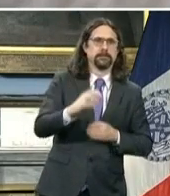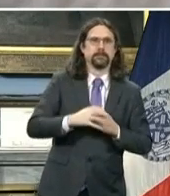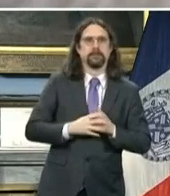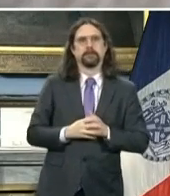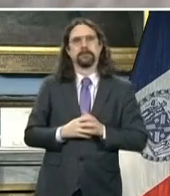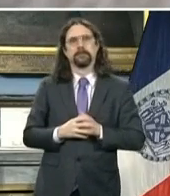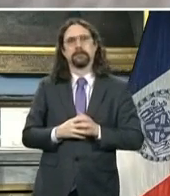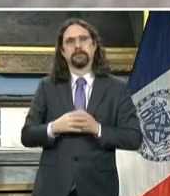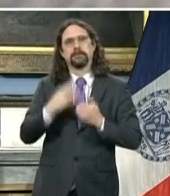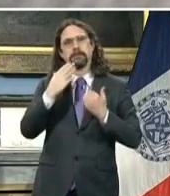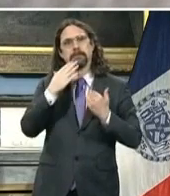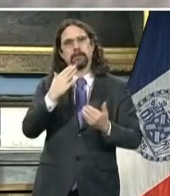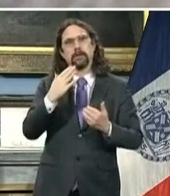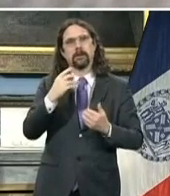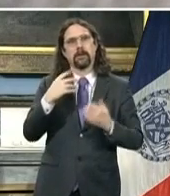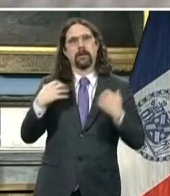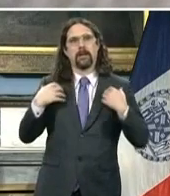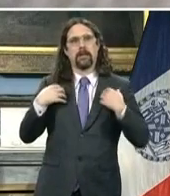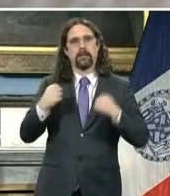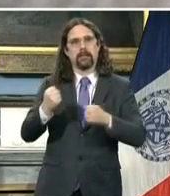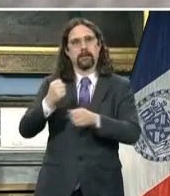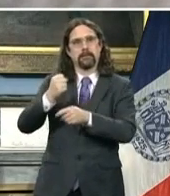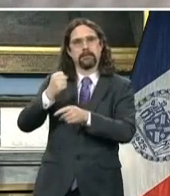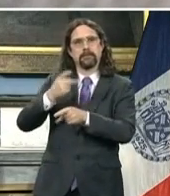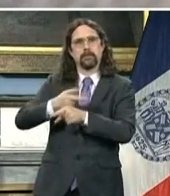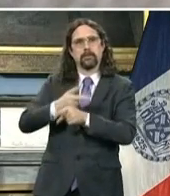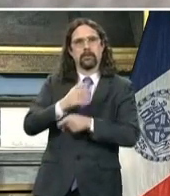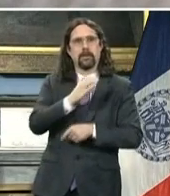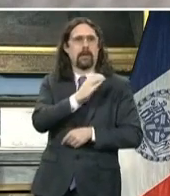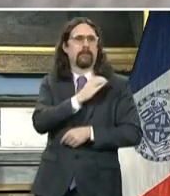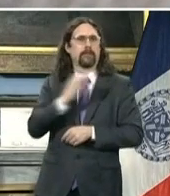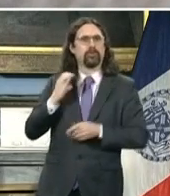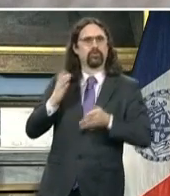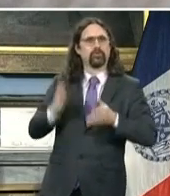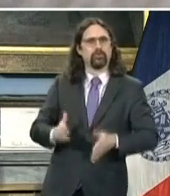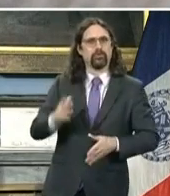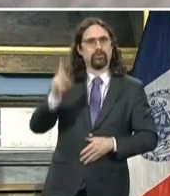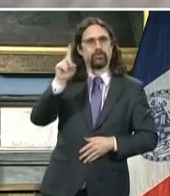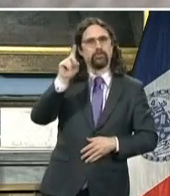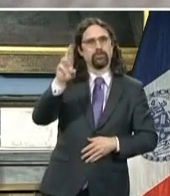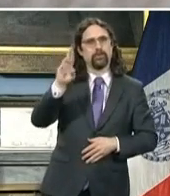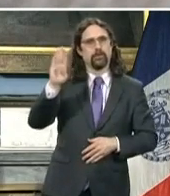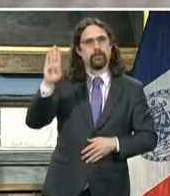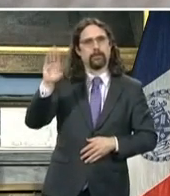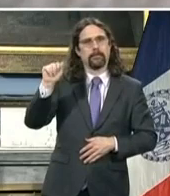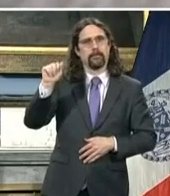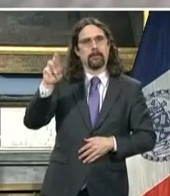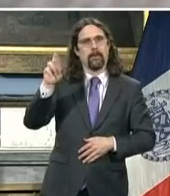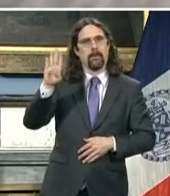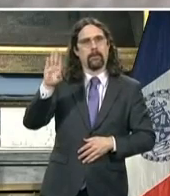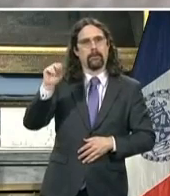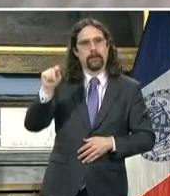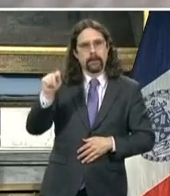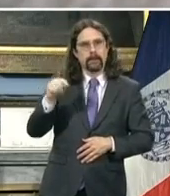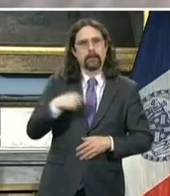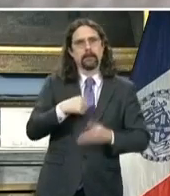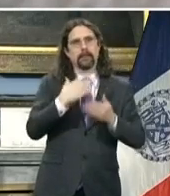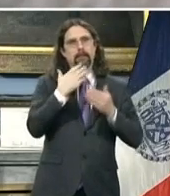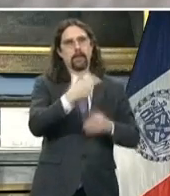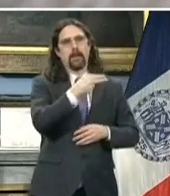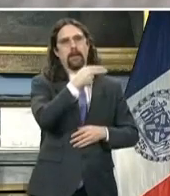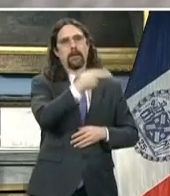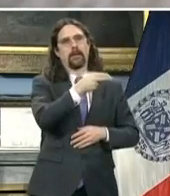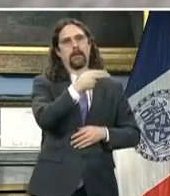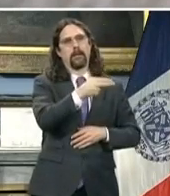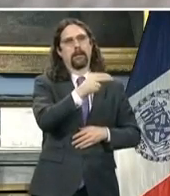Oxiris Barbeau, and the Vice President and Chief Quality Officer at Health and Hospitals, Dr. Eric Way. Thank you to you and your